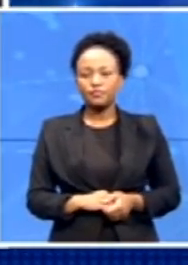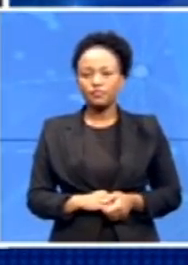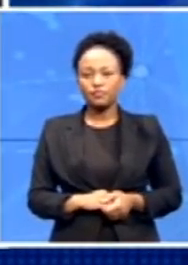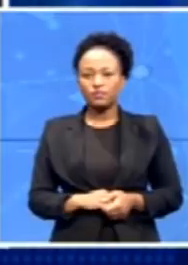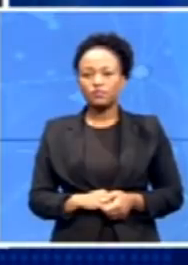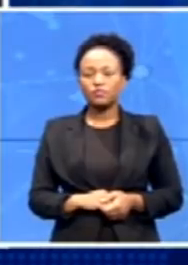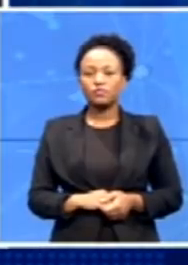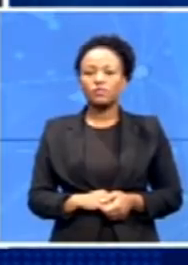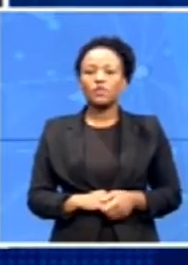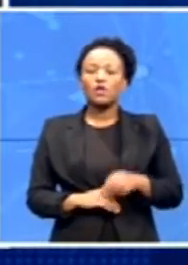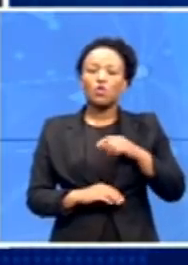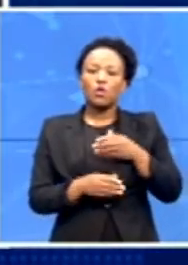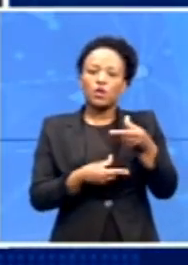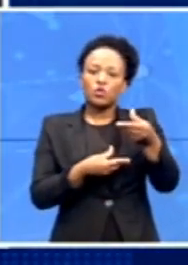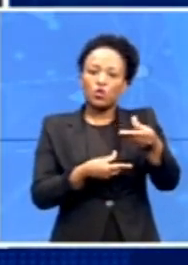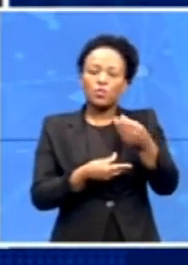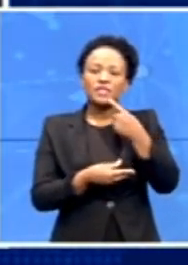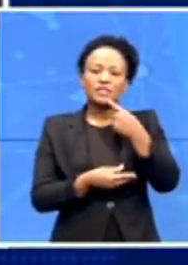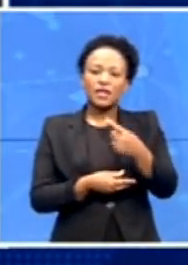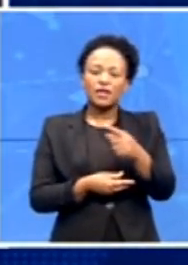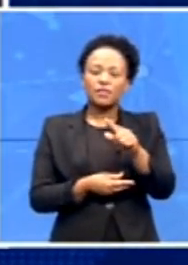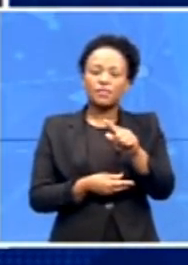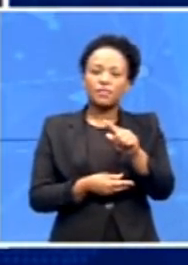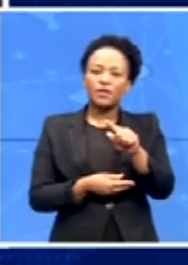Terror Field and it should read Tether Field.